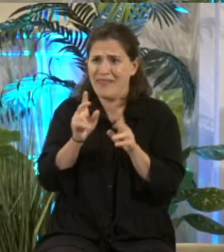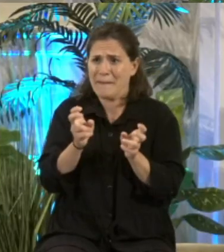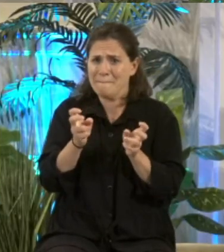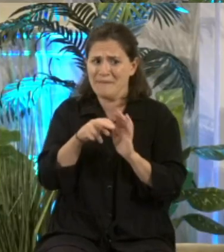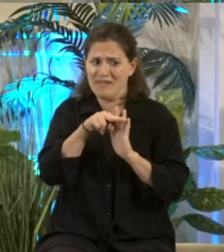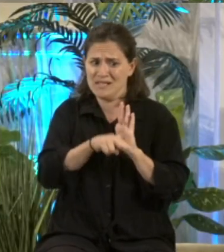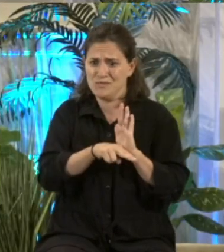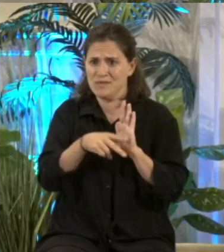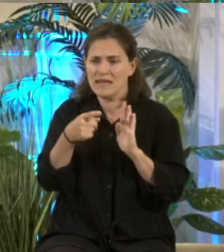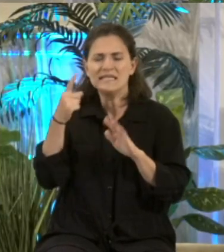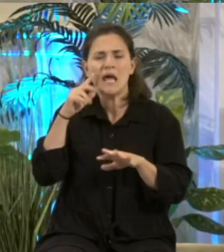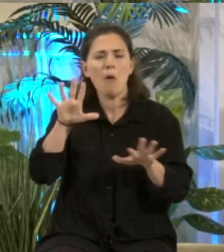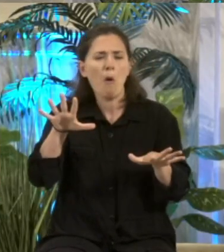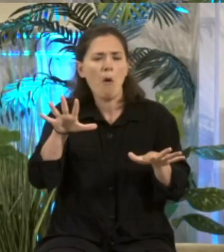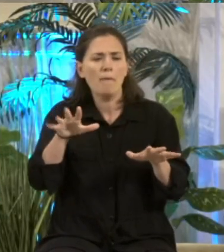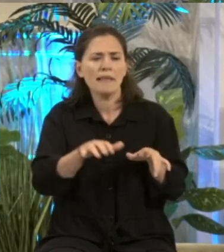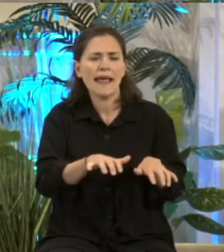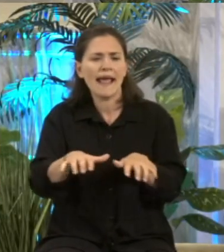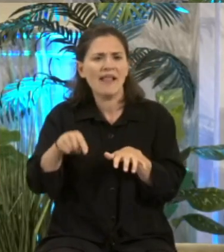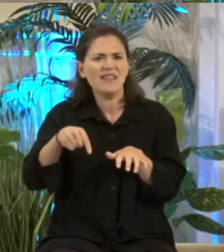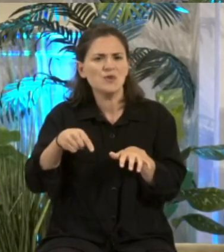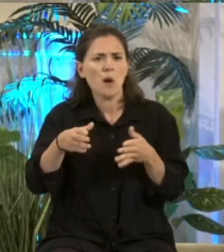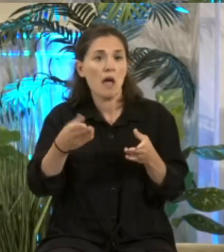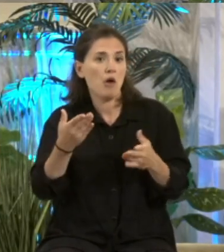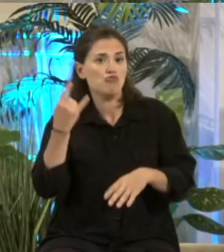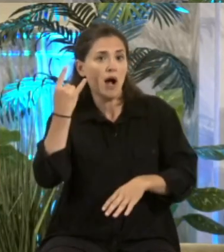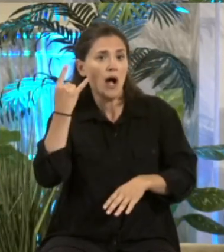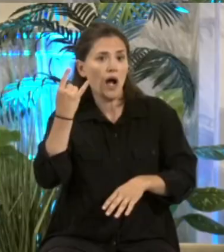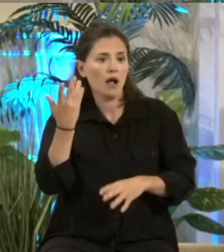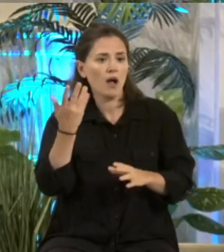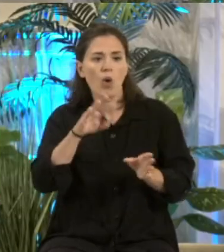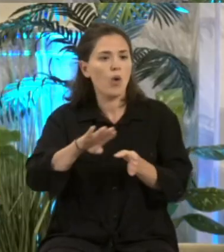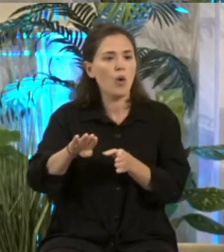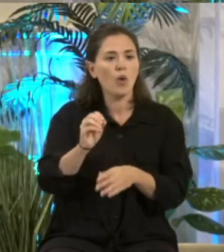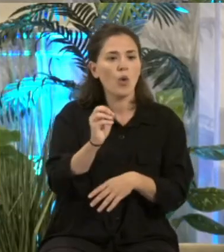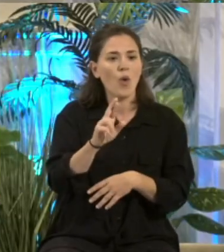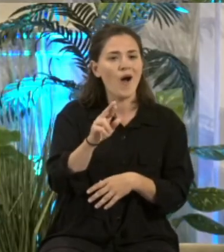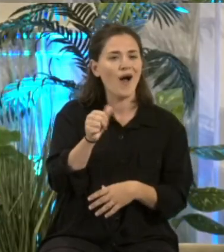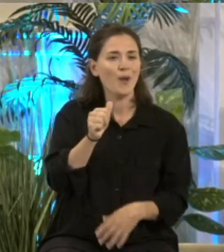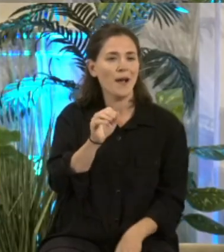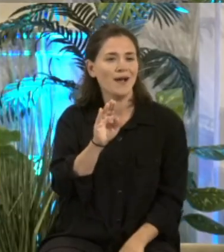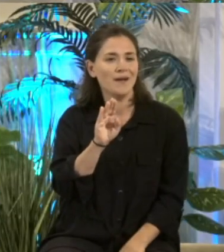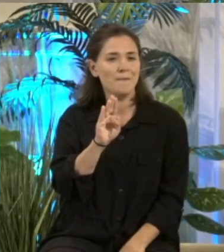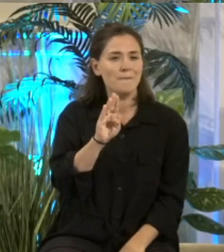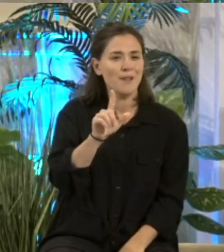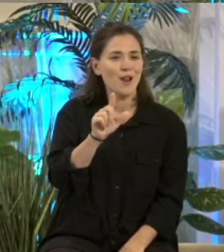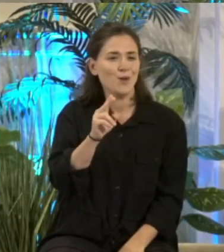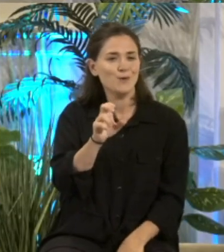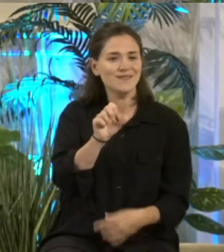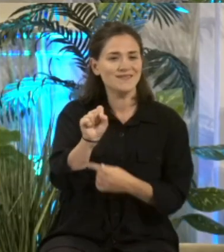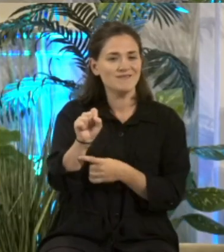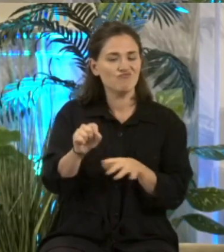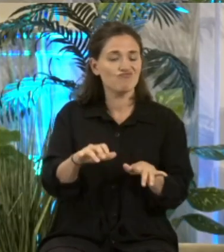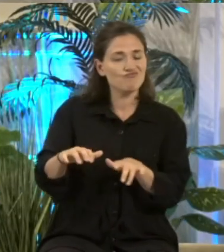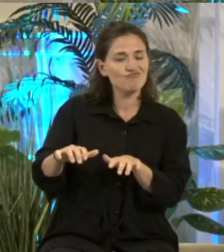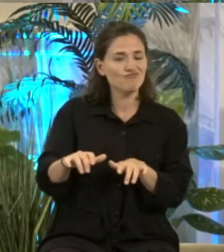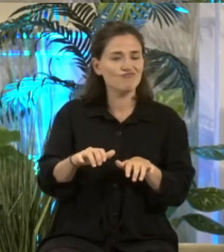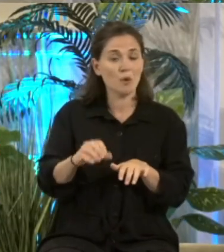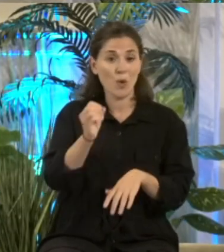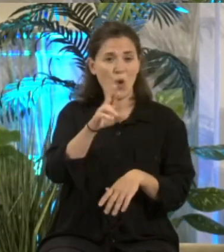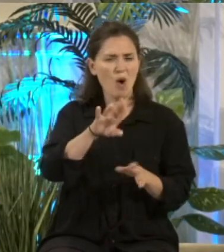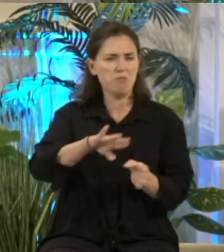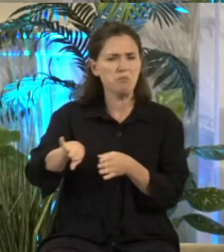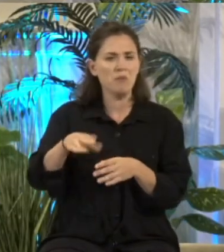gave it this rock feel. And then he said, or I could give it this little bluesy vibe. And he played it again. Or I could make